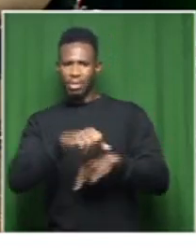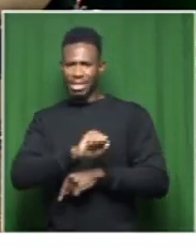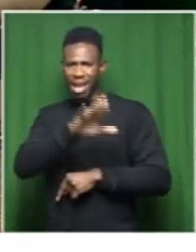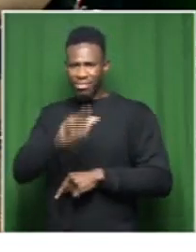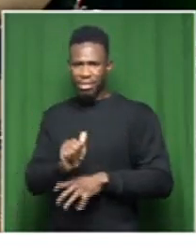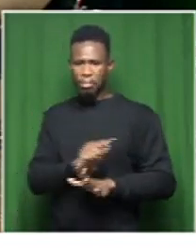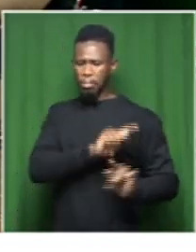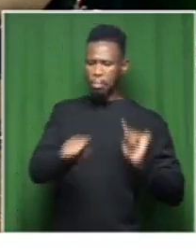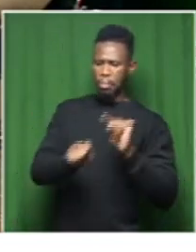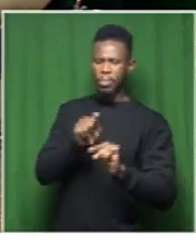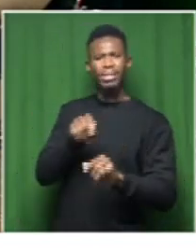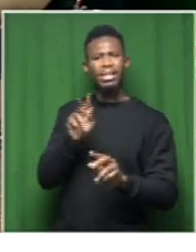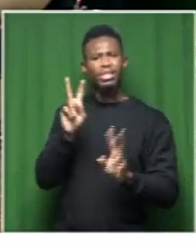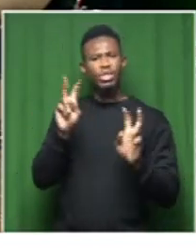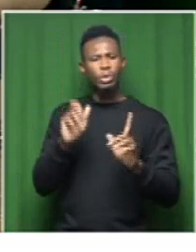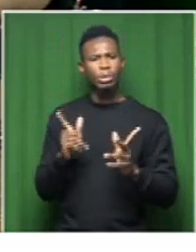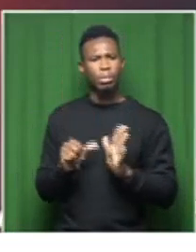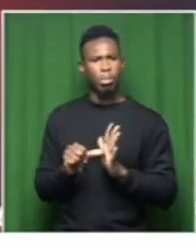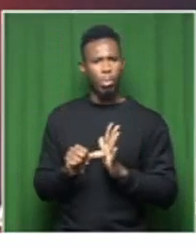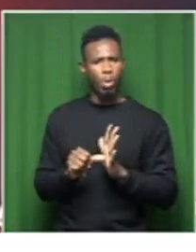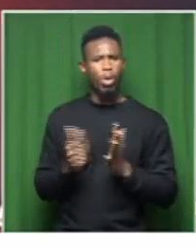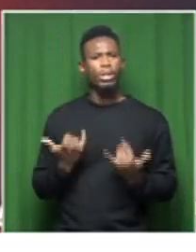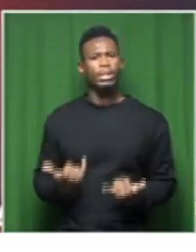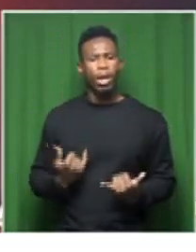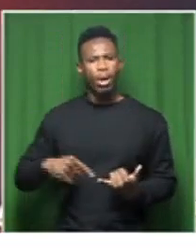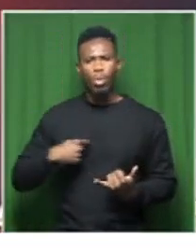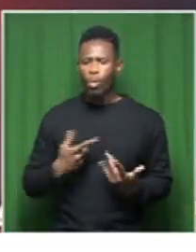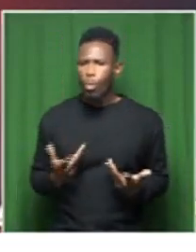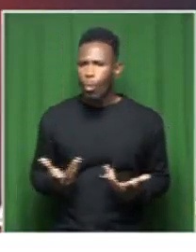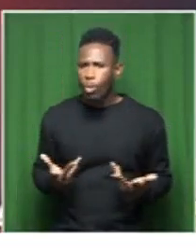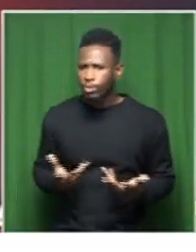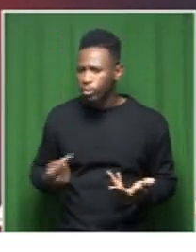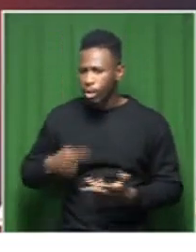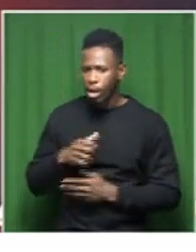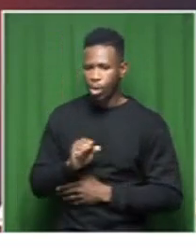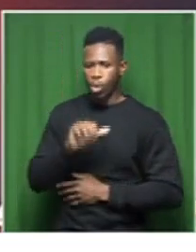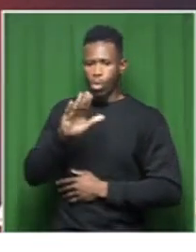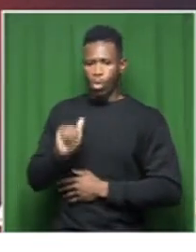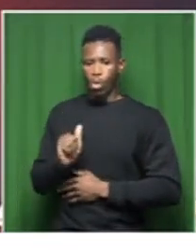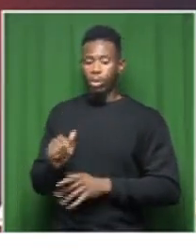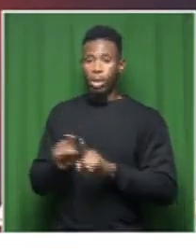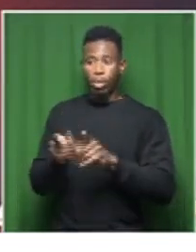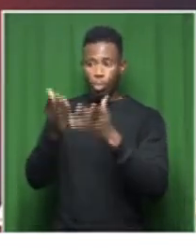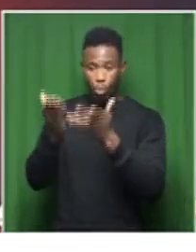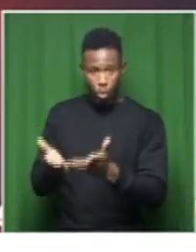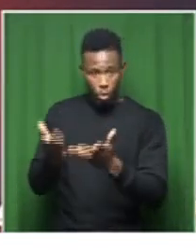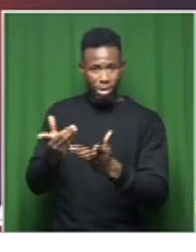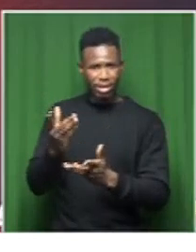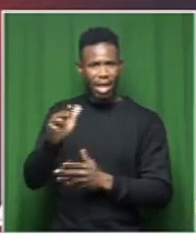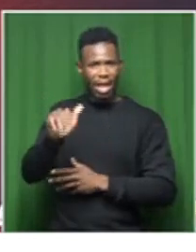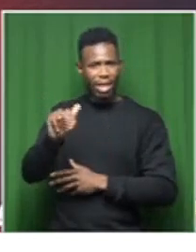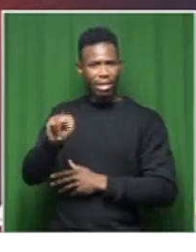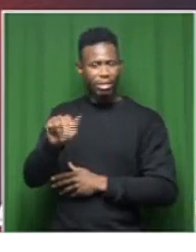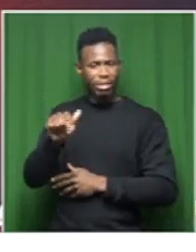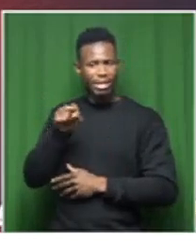Just in essence, where are we as a nation and as you, the governing party, on